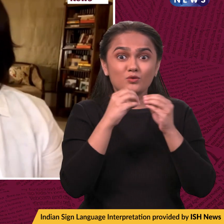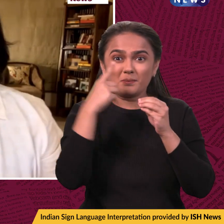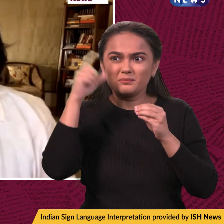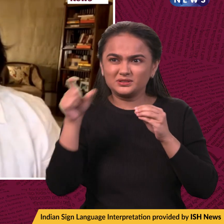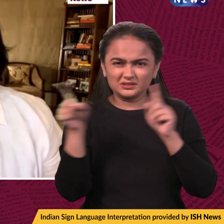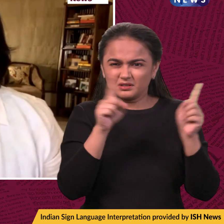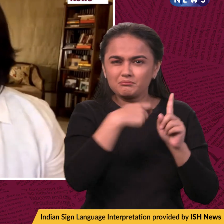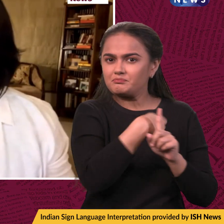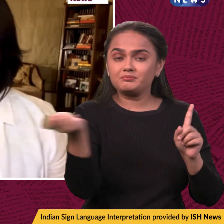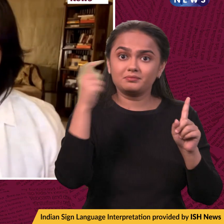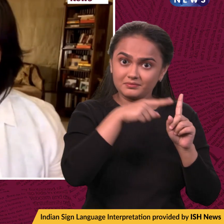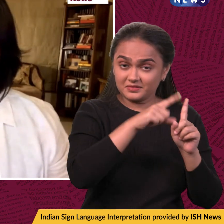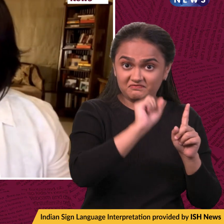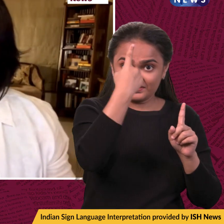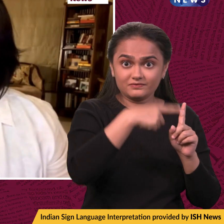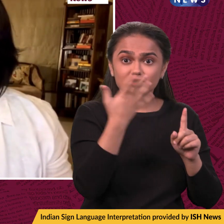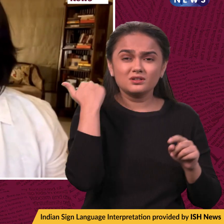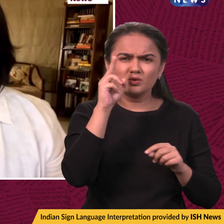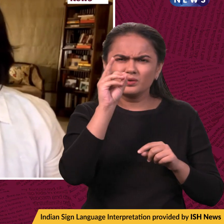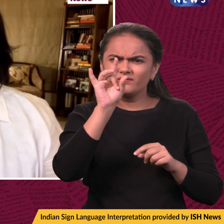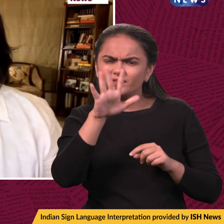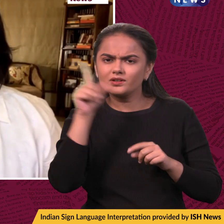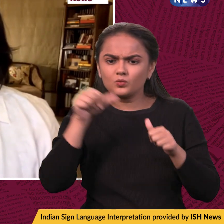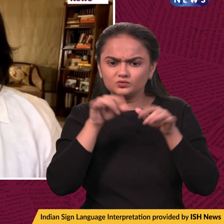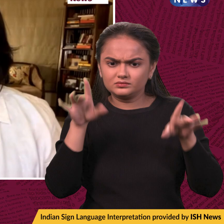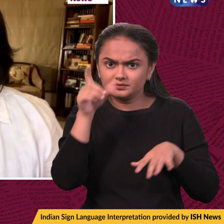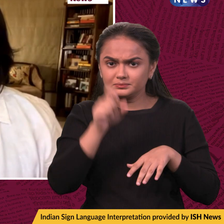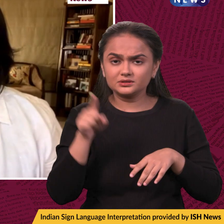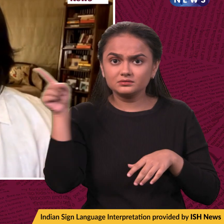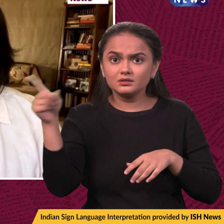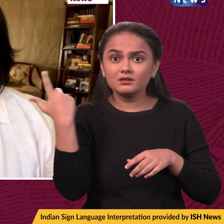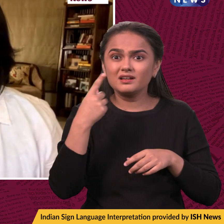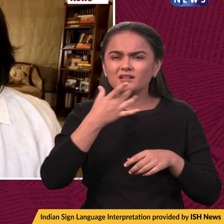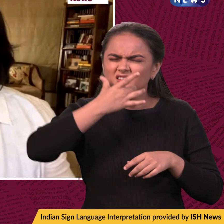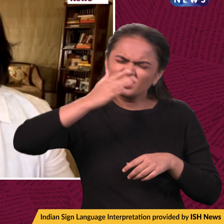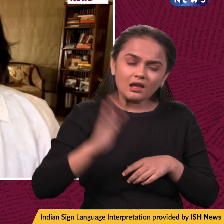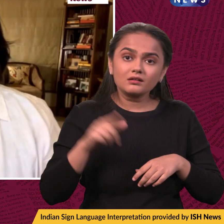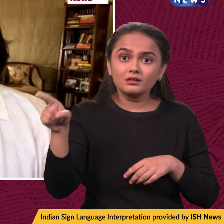This in 2015, in the Australian Grand Prix, Max became the youngest